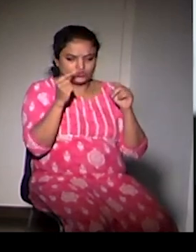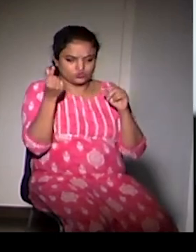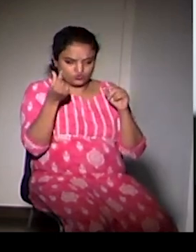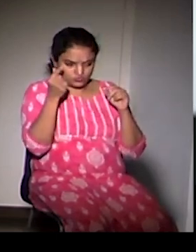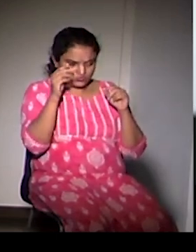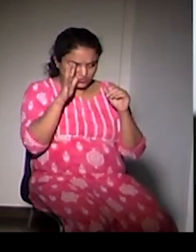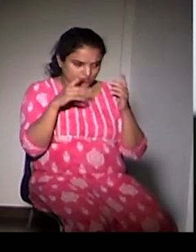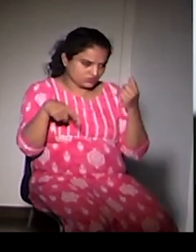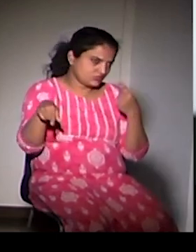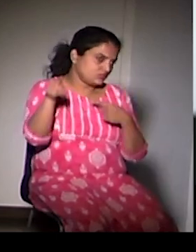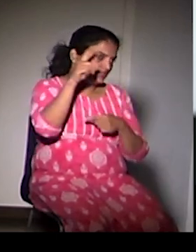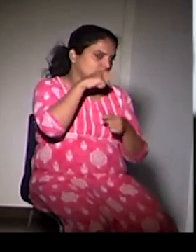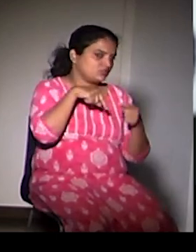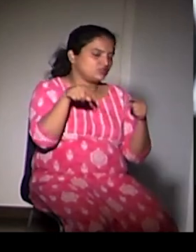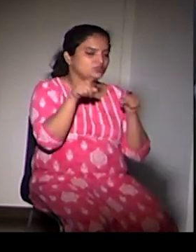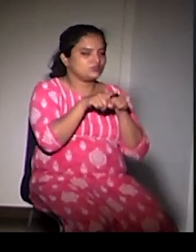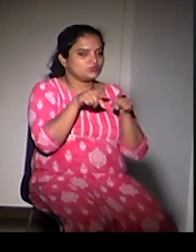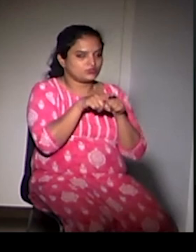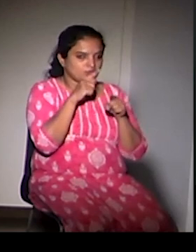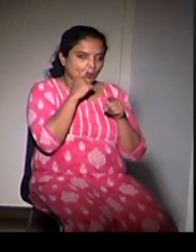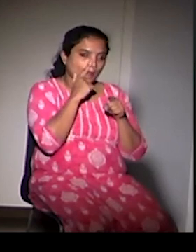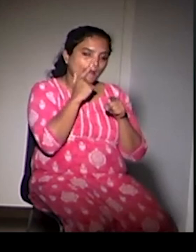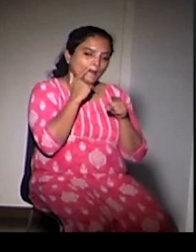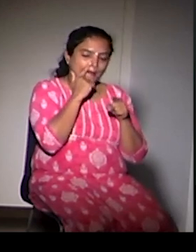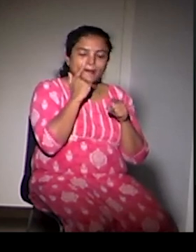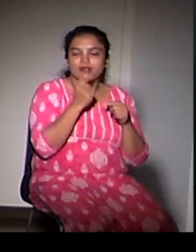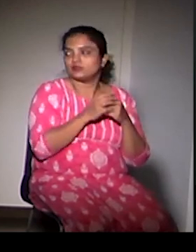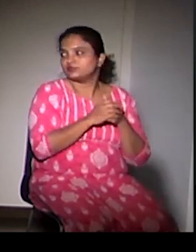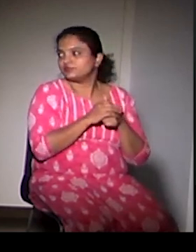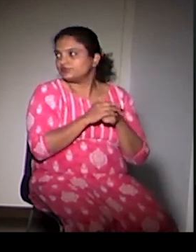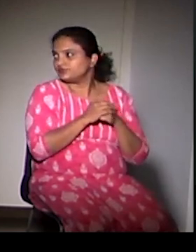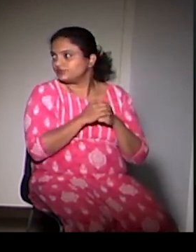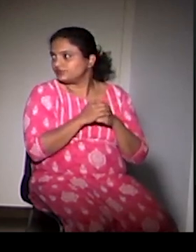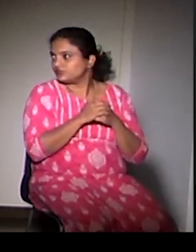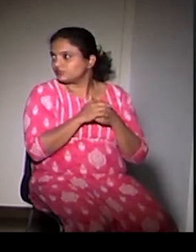that architectural context of flooring.